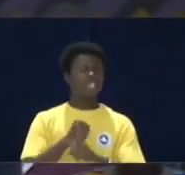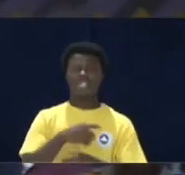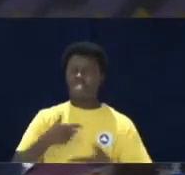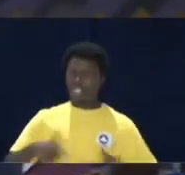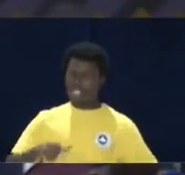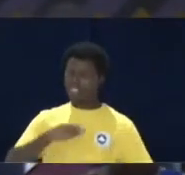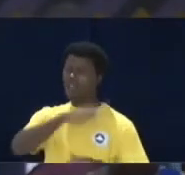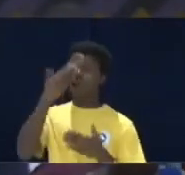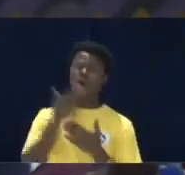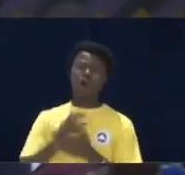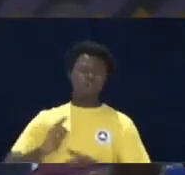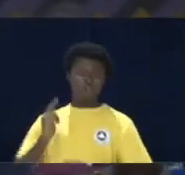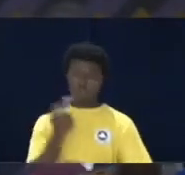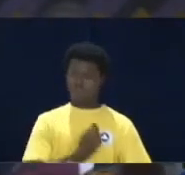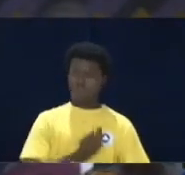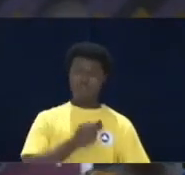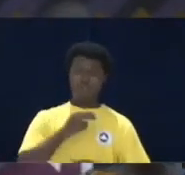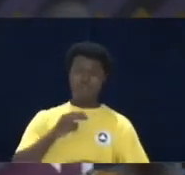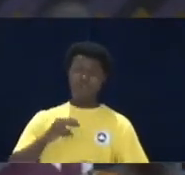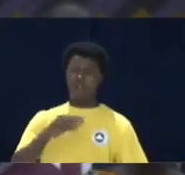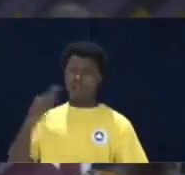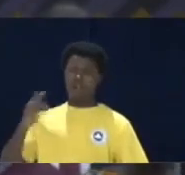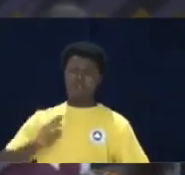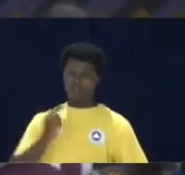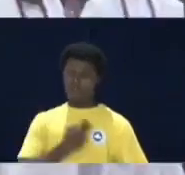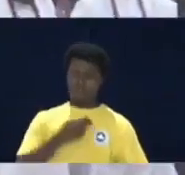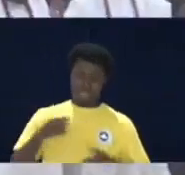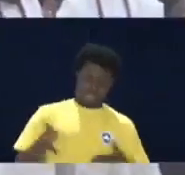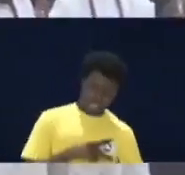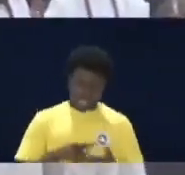us just dance for joy.